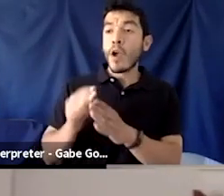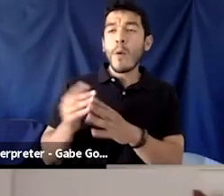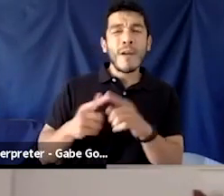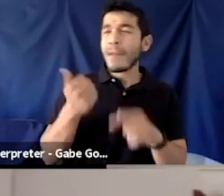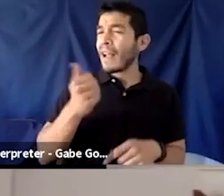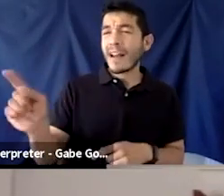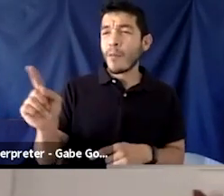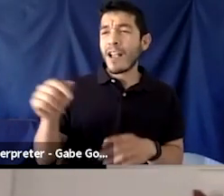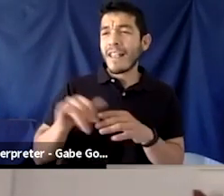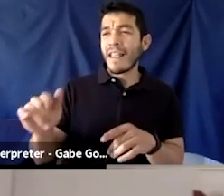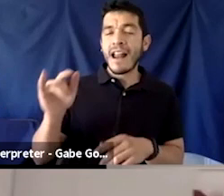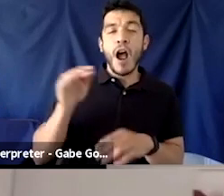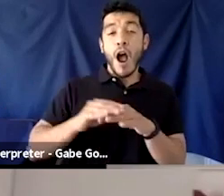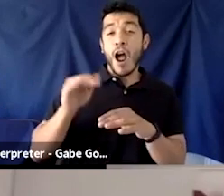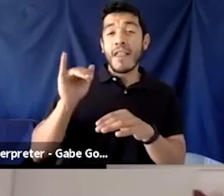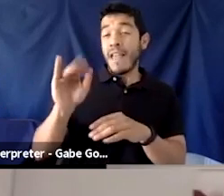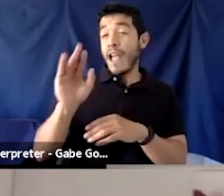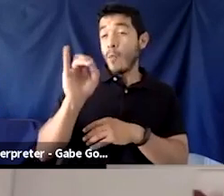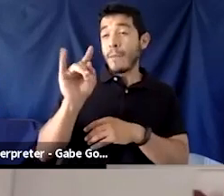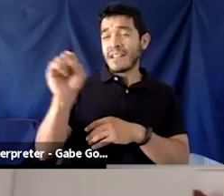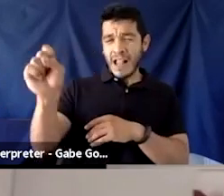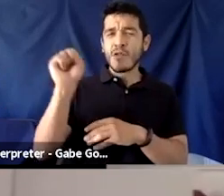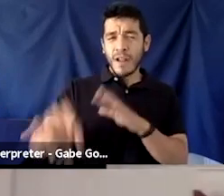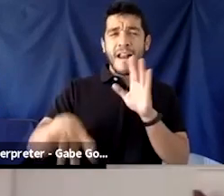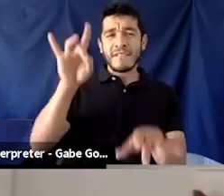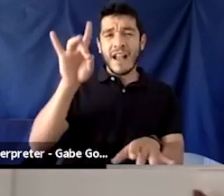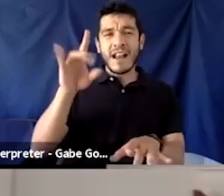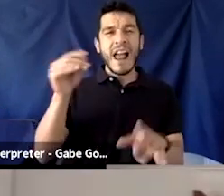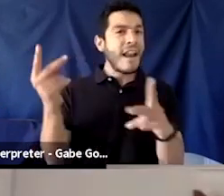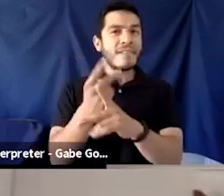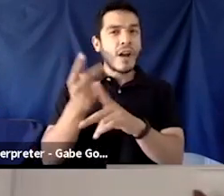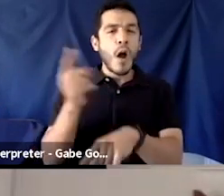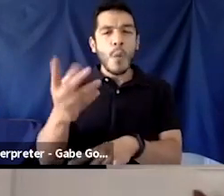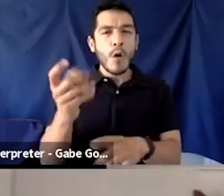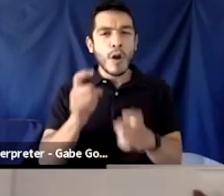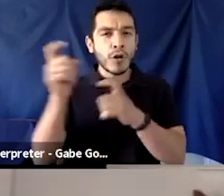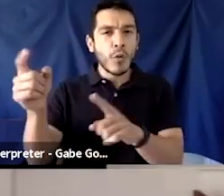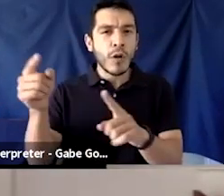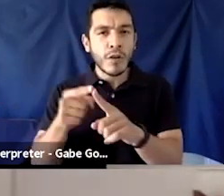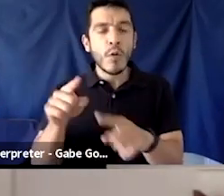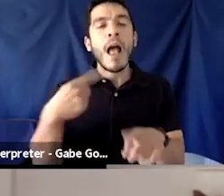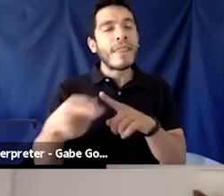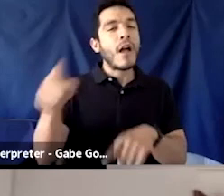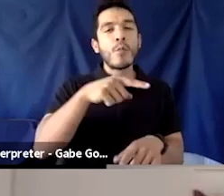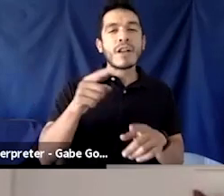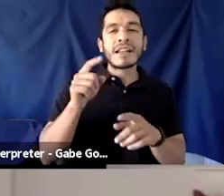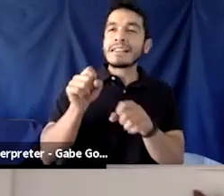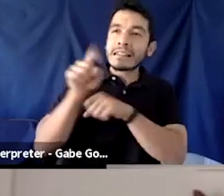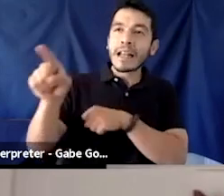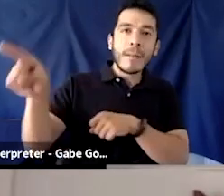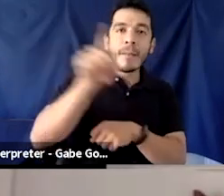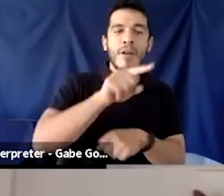you can figure out and find the location you would like to donate to, and then we redisperse them. So we find titles for preschools, we find titles